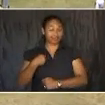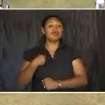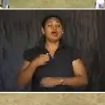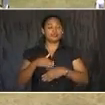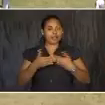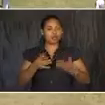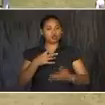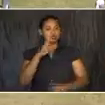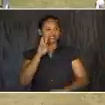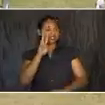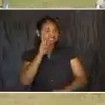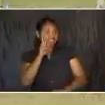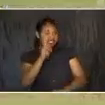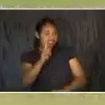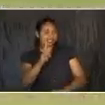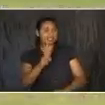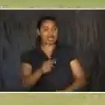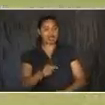parade commander